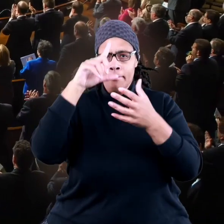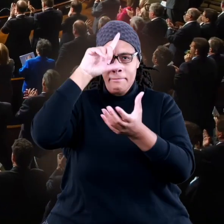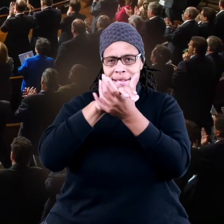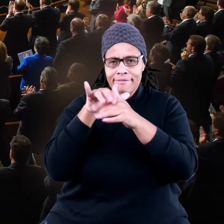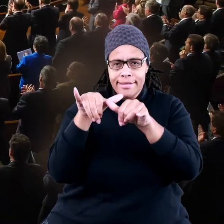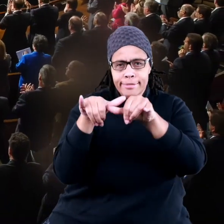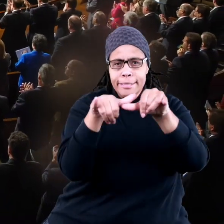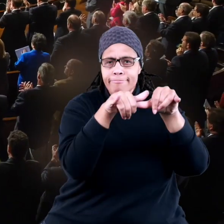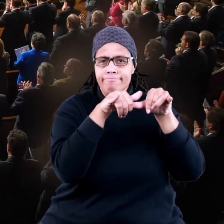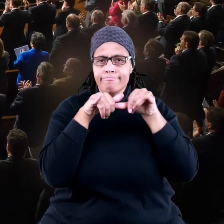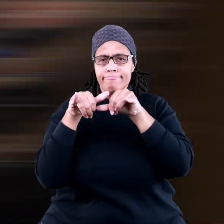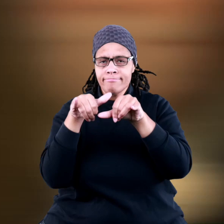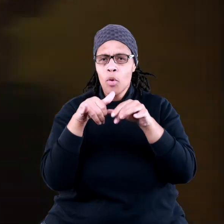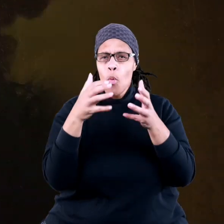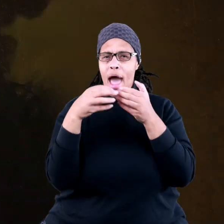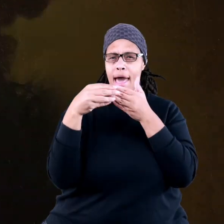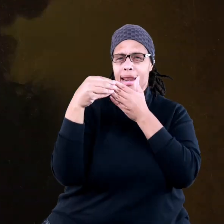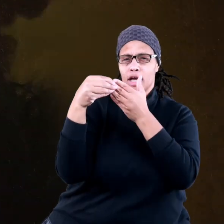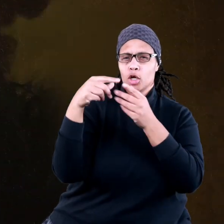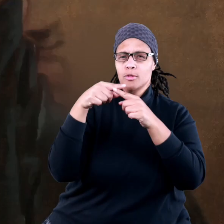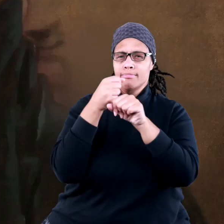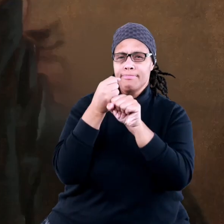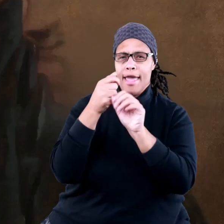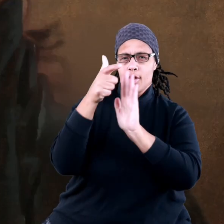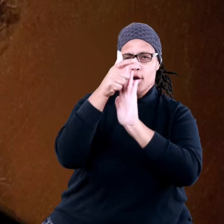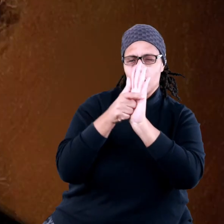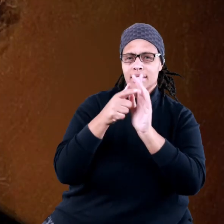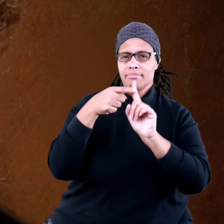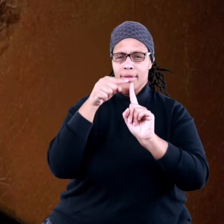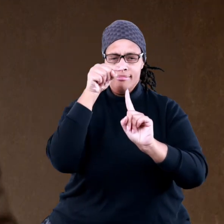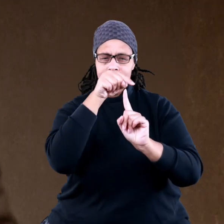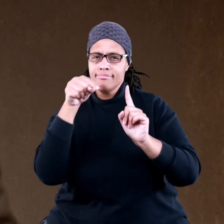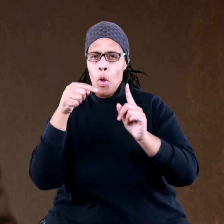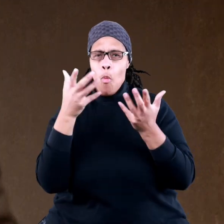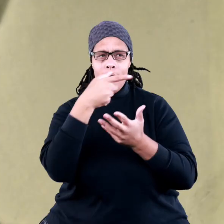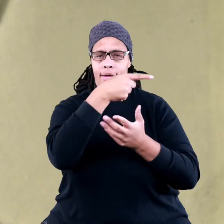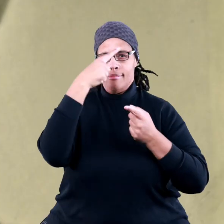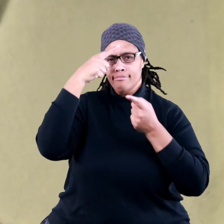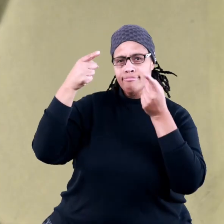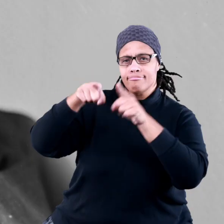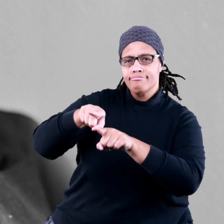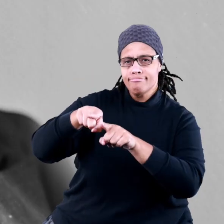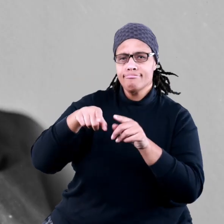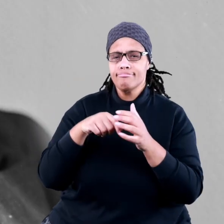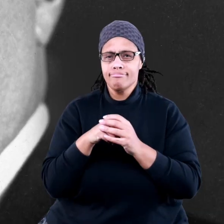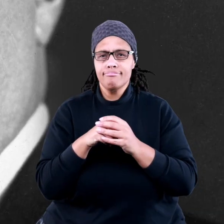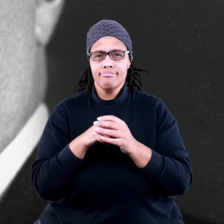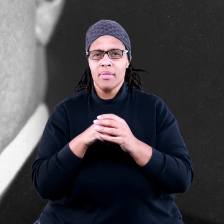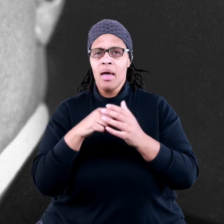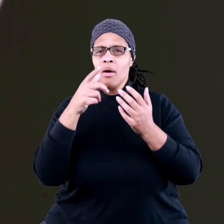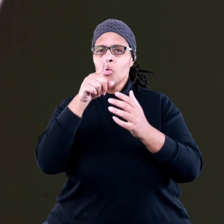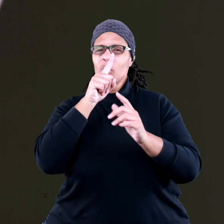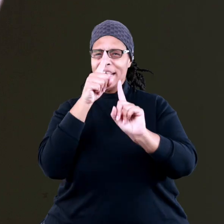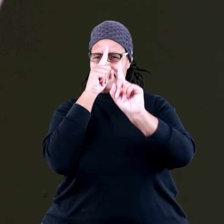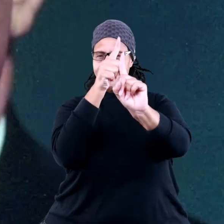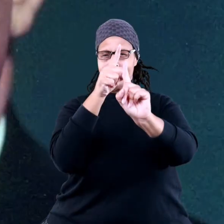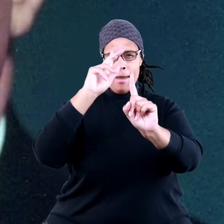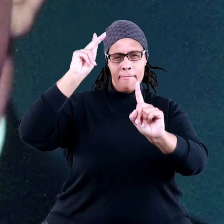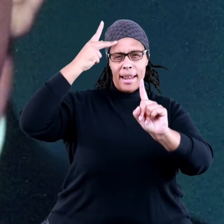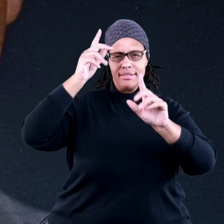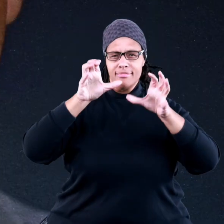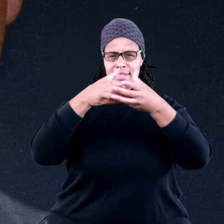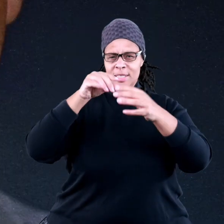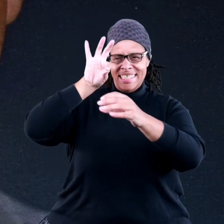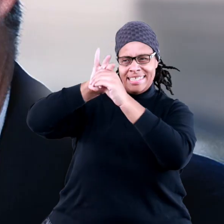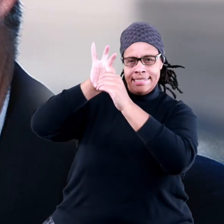all believe similar things and want leaders to make laws about those things in ways that they agree with. The goal of a